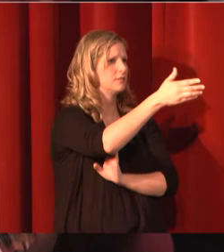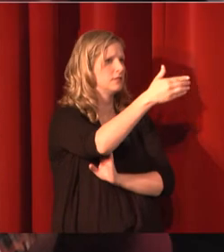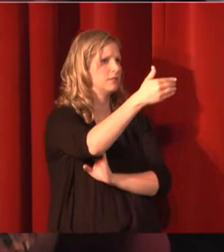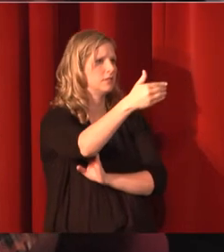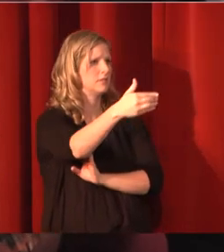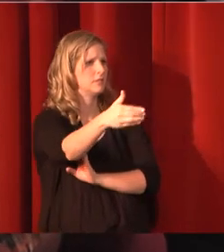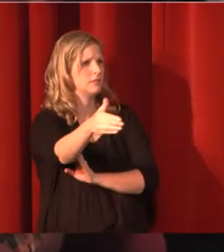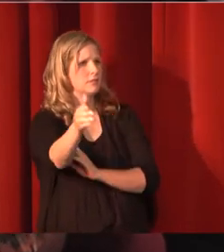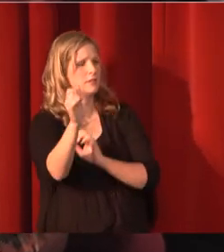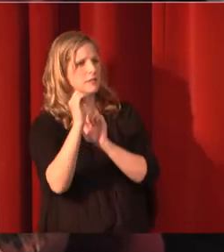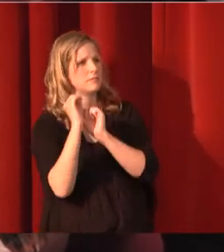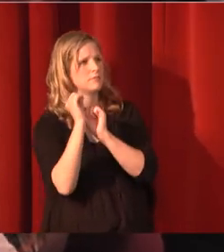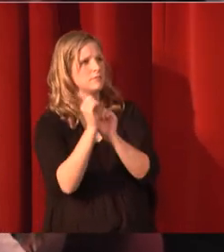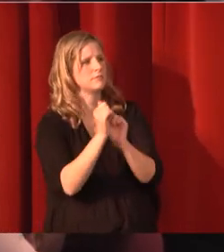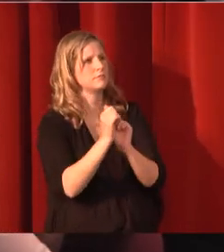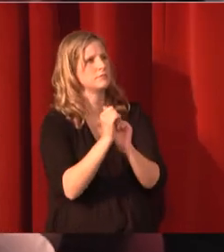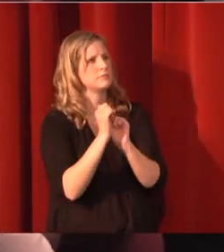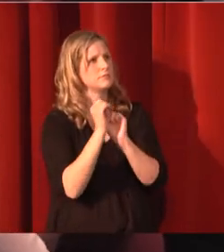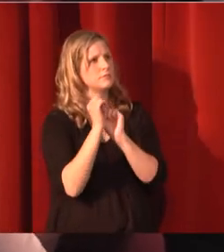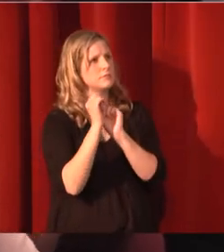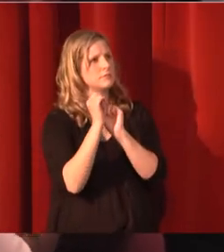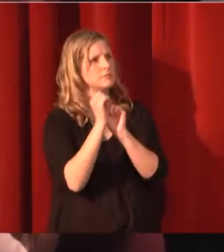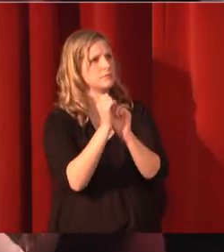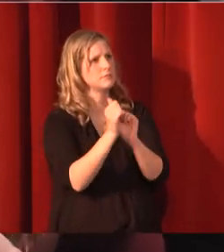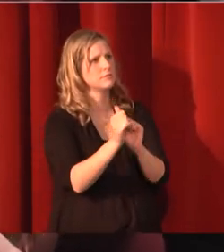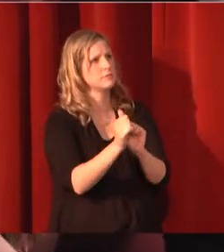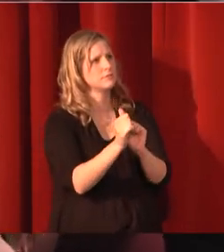star-spangled banner